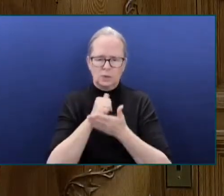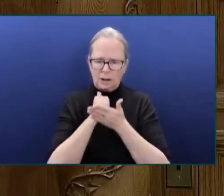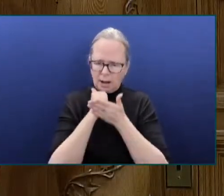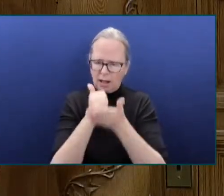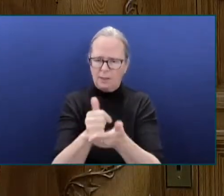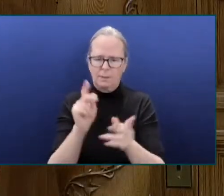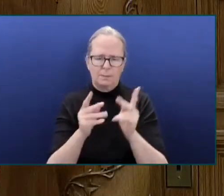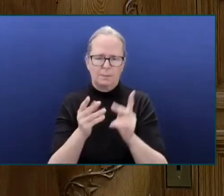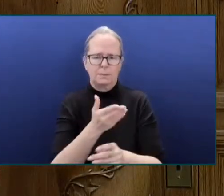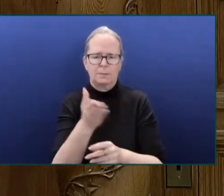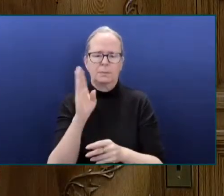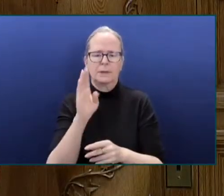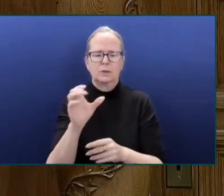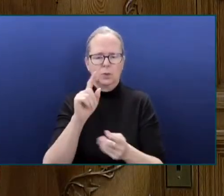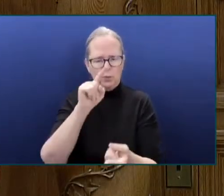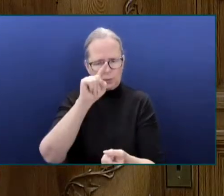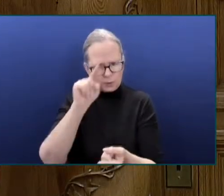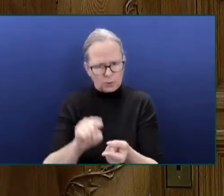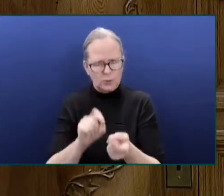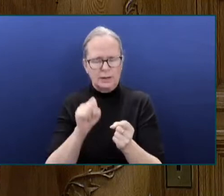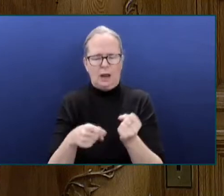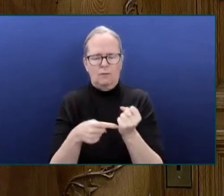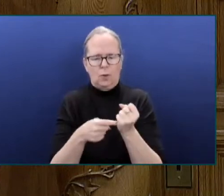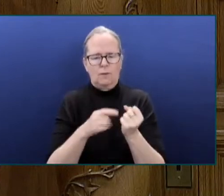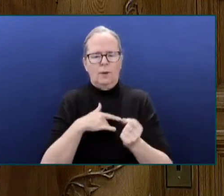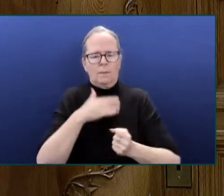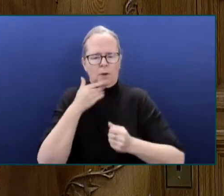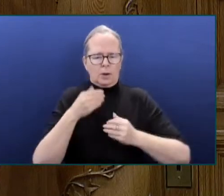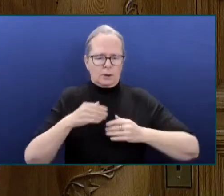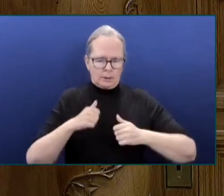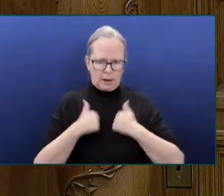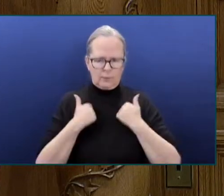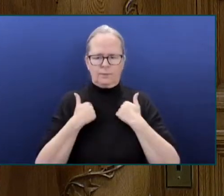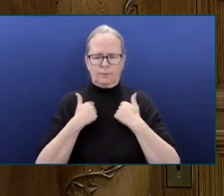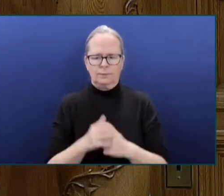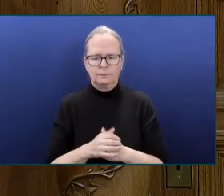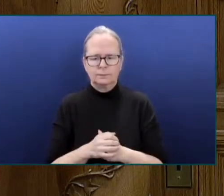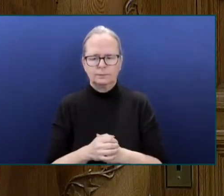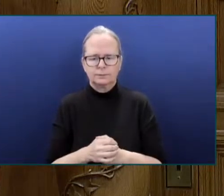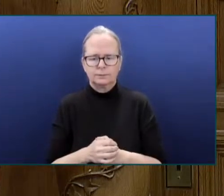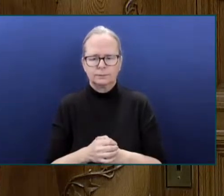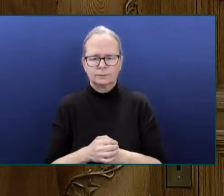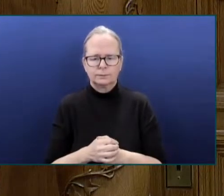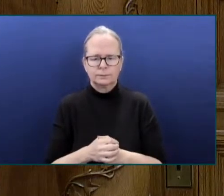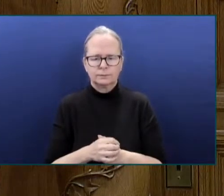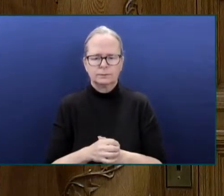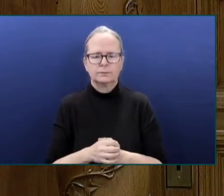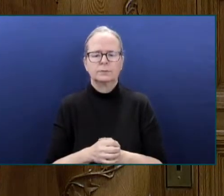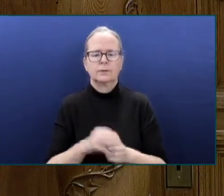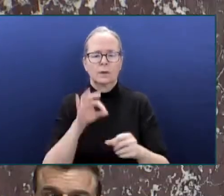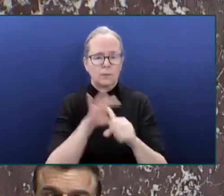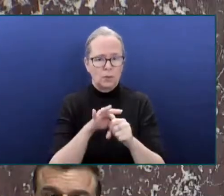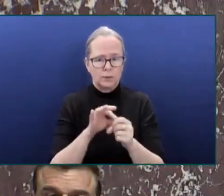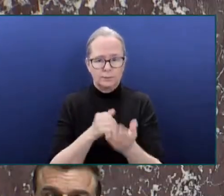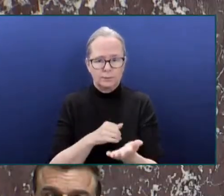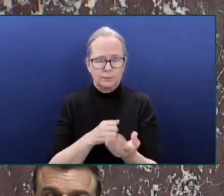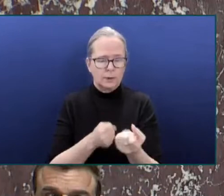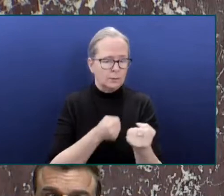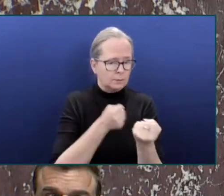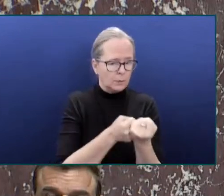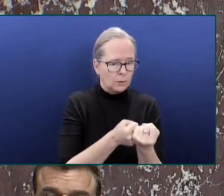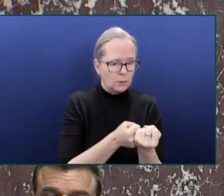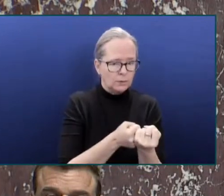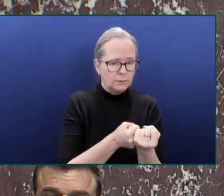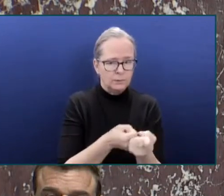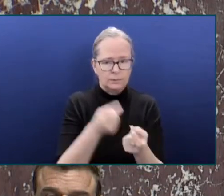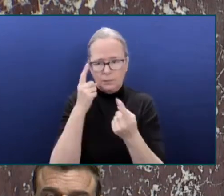is the first reading of the bill. All those in favor indicate aye. Aye. Opposed? Motion carried. Member. Thank you, Mr. Speaker. I move the bill be